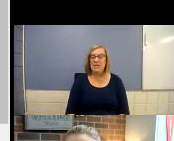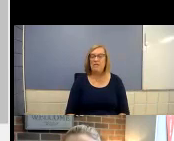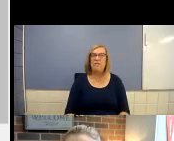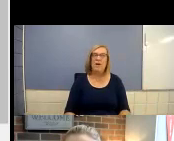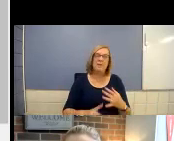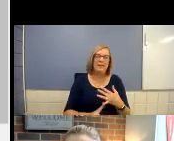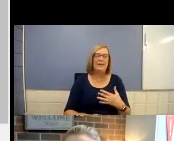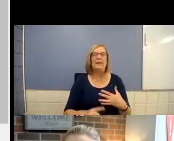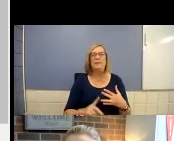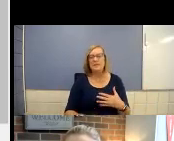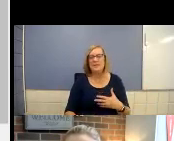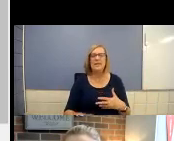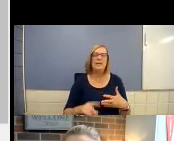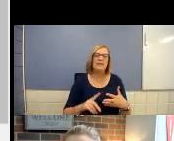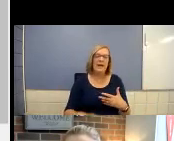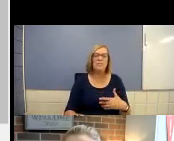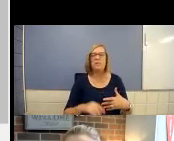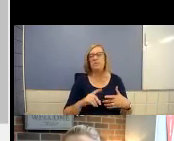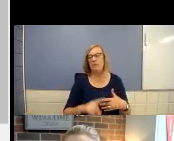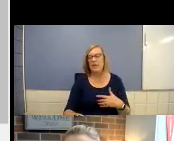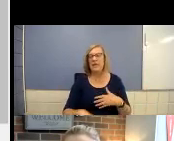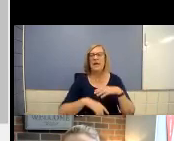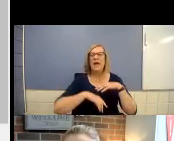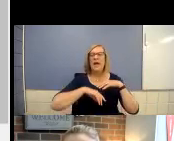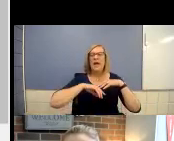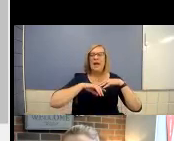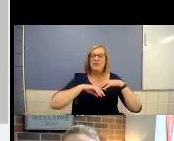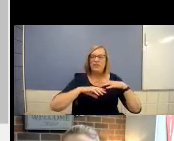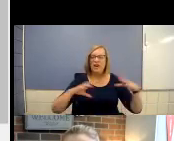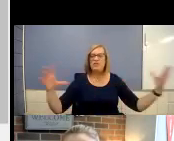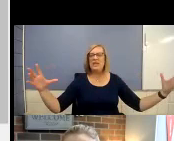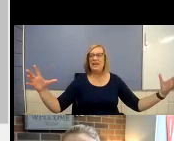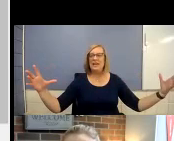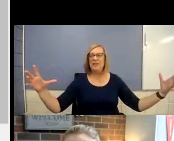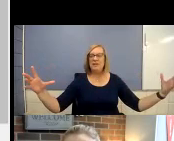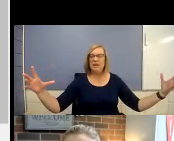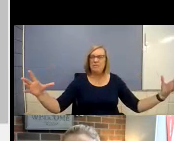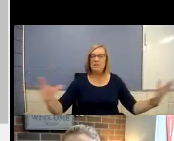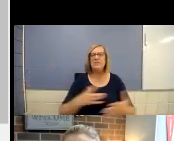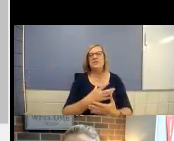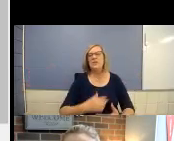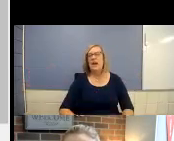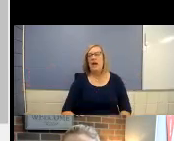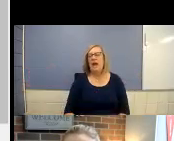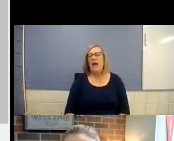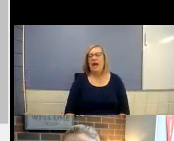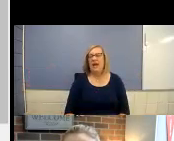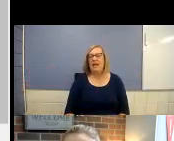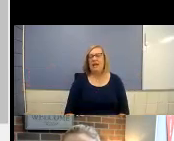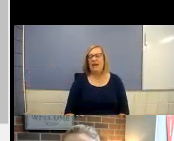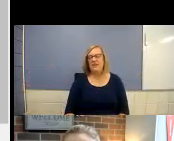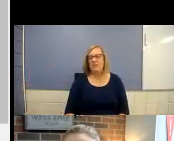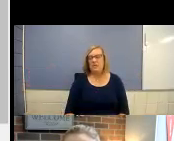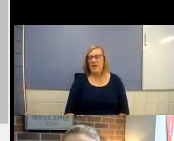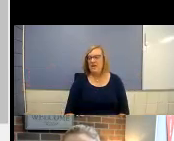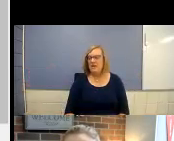kids in from Clinton and Muscatine and Davenport and Moline, and as far as they can get here in buses. And